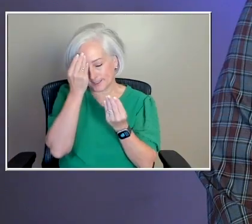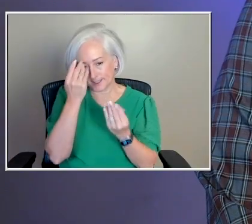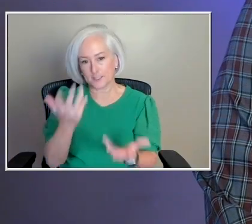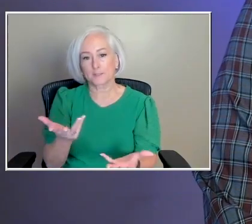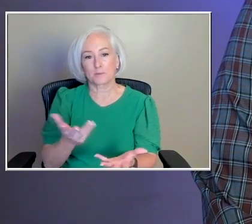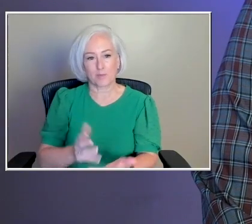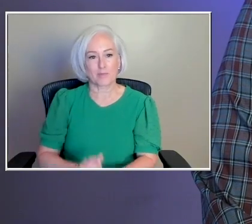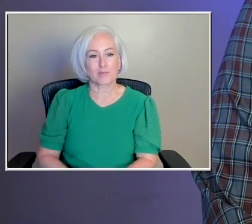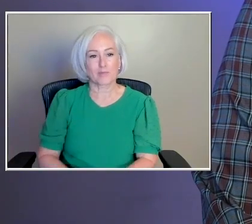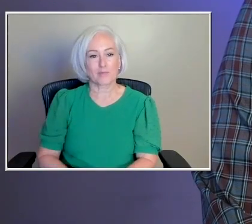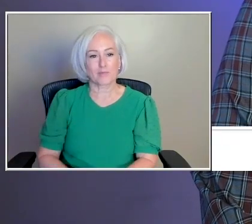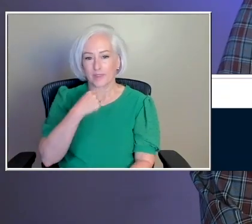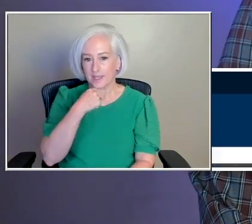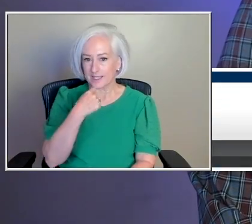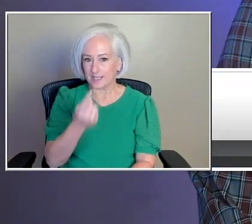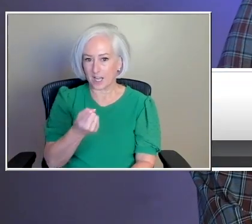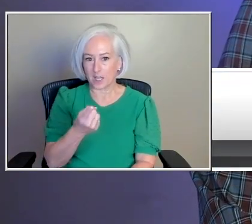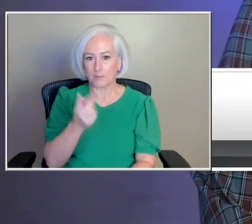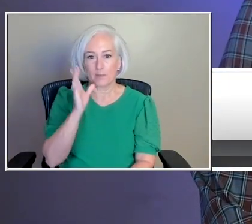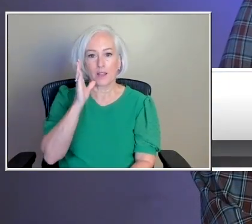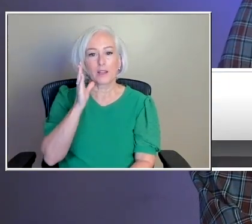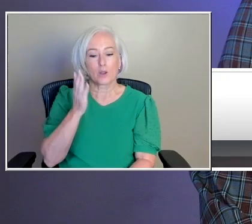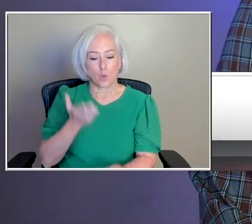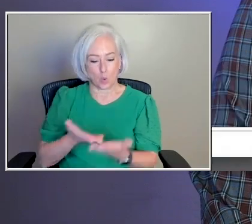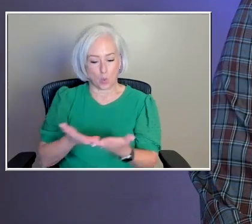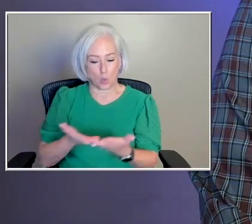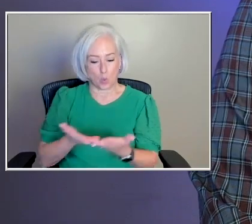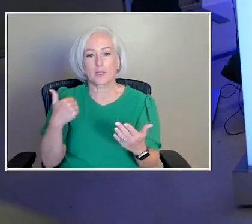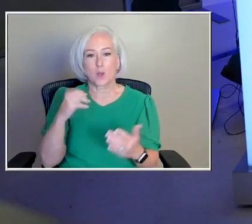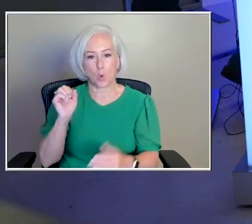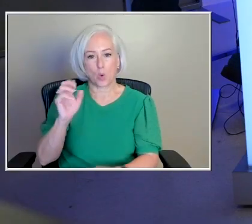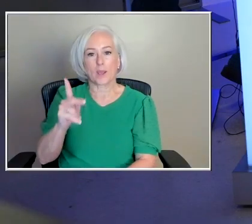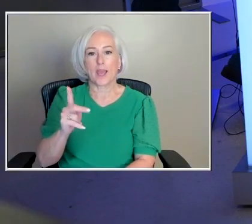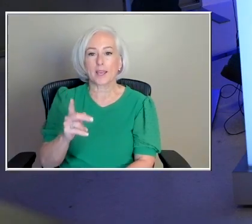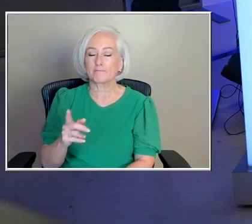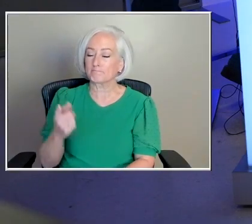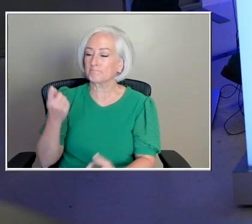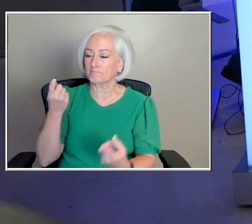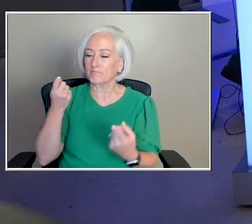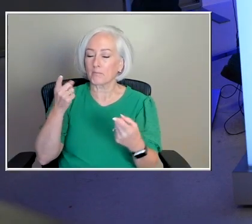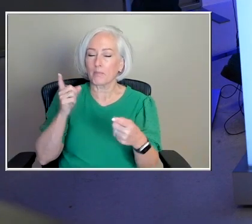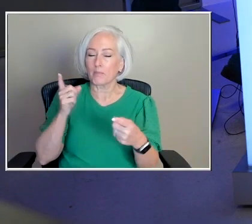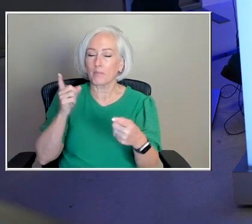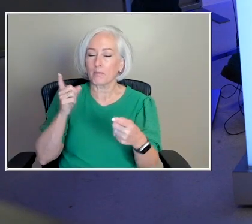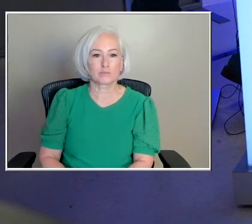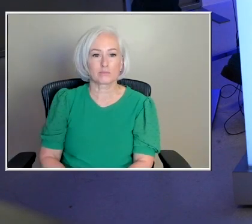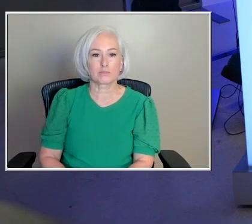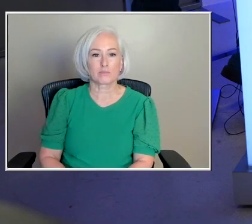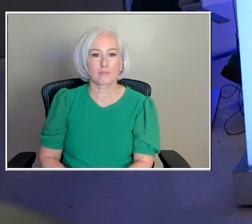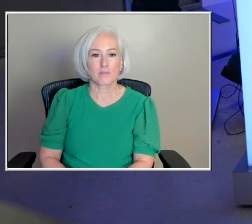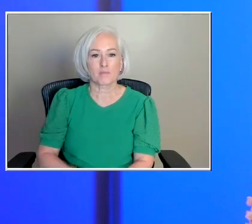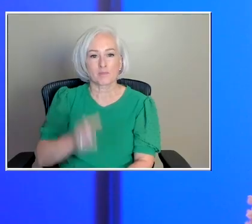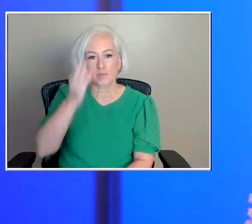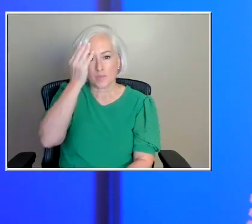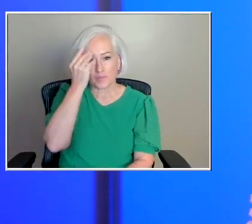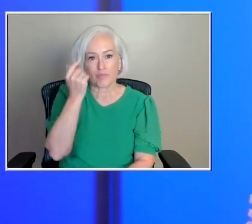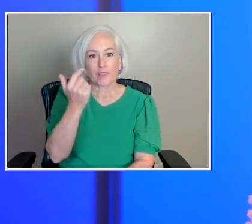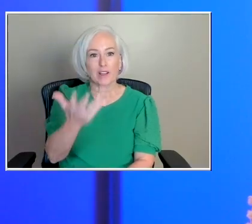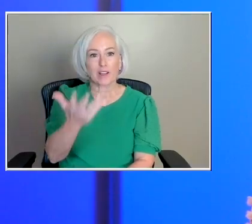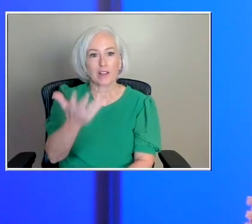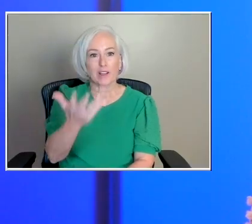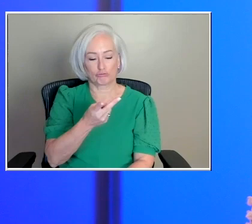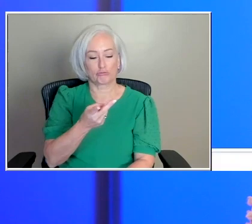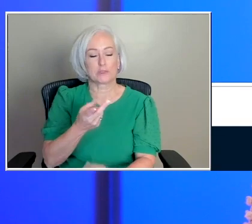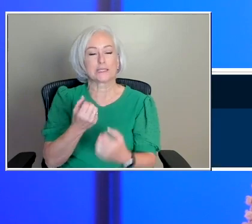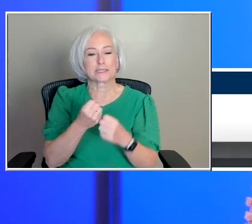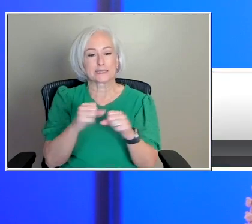that things are going to be okay. Heather? Yeah, I agree. I think let them know that they're safe and that they're